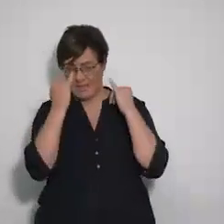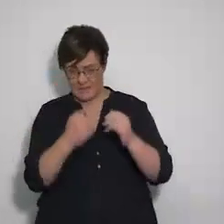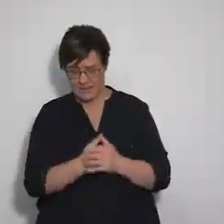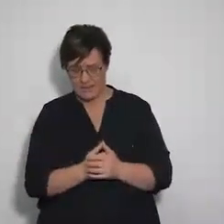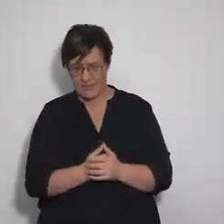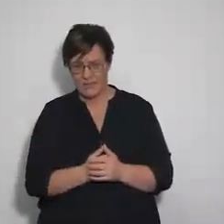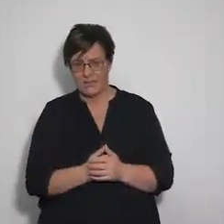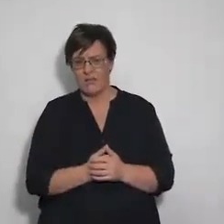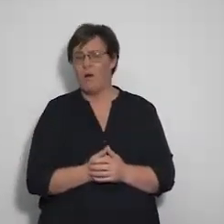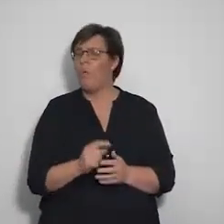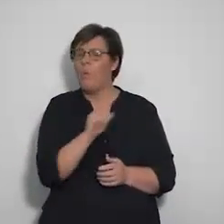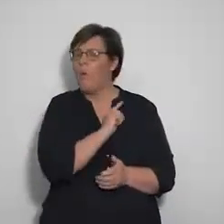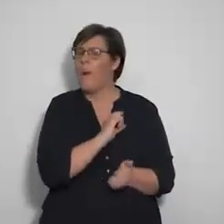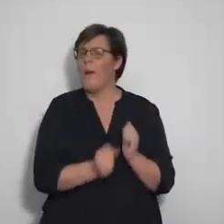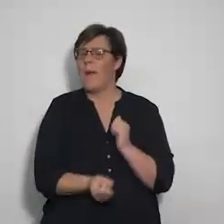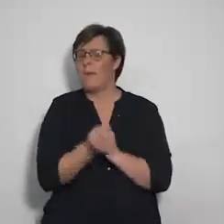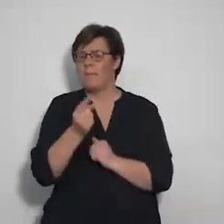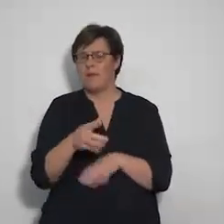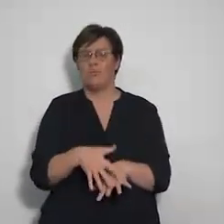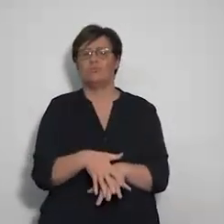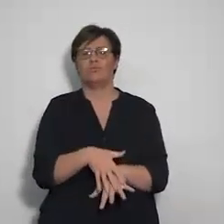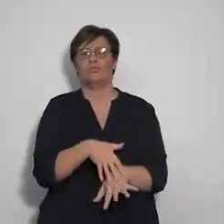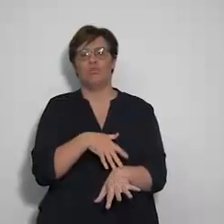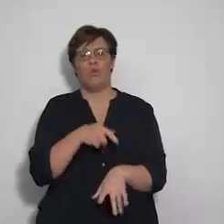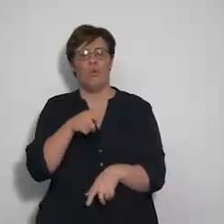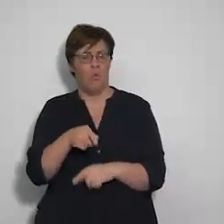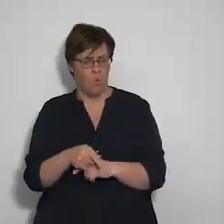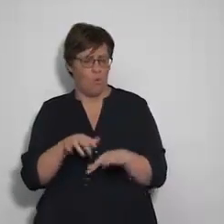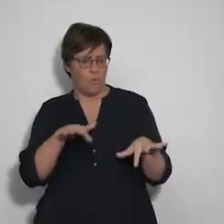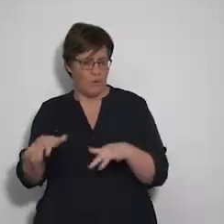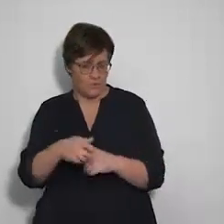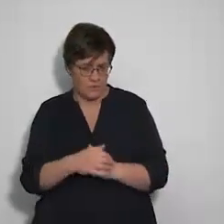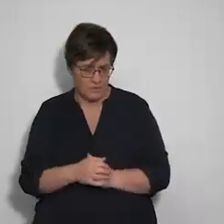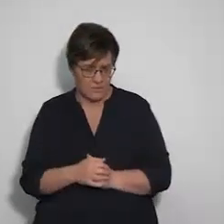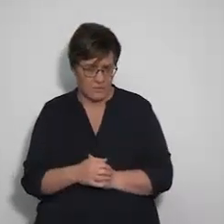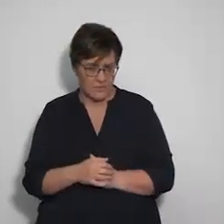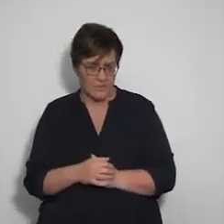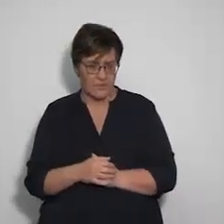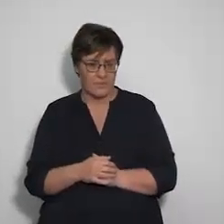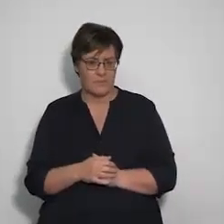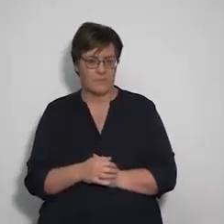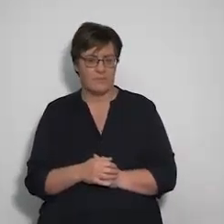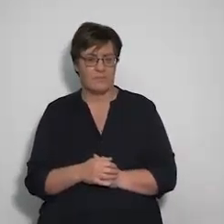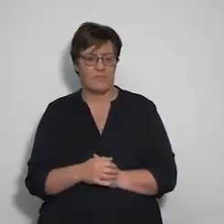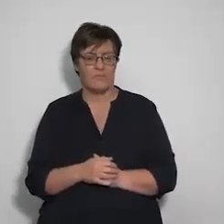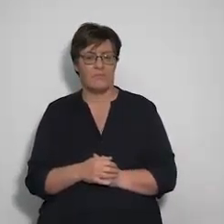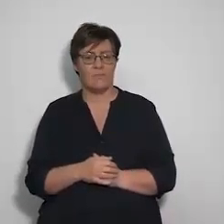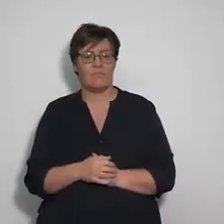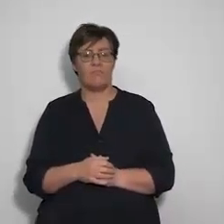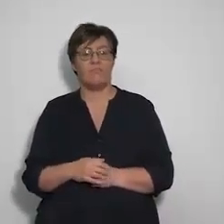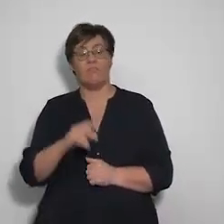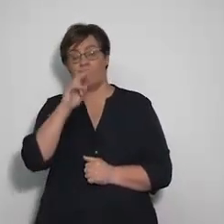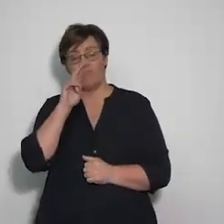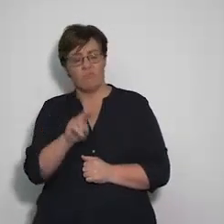these ideas. What caused the slowing down of the population growth rate?